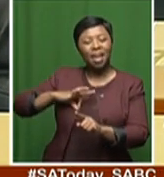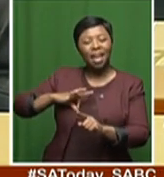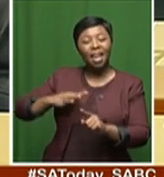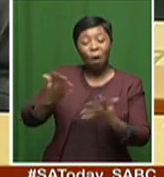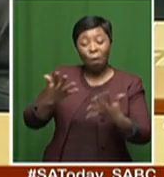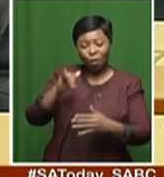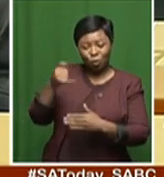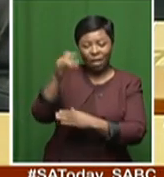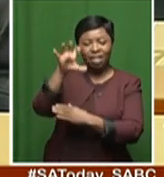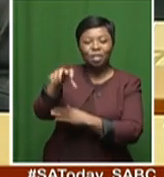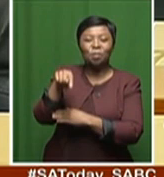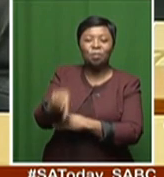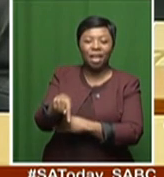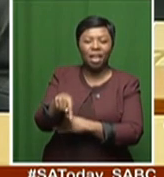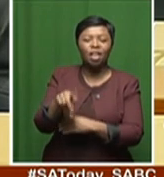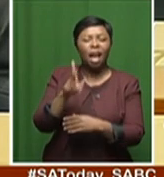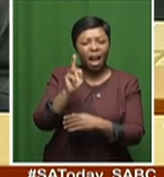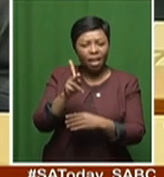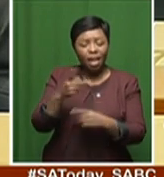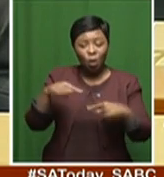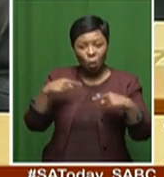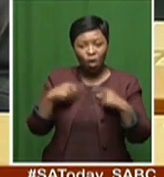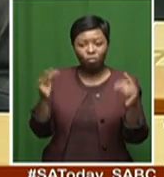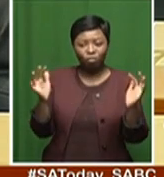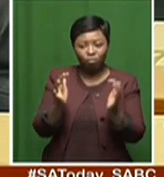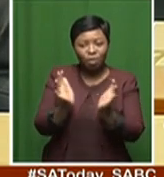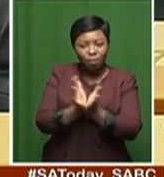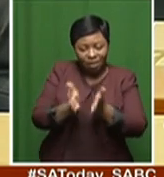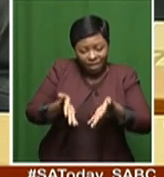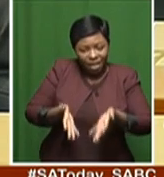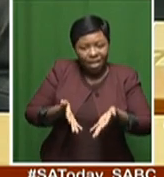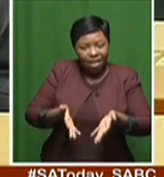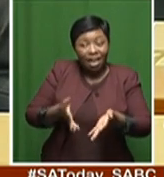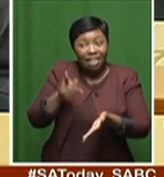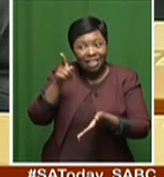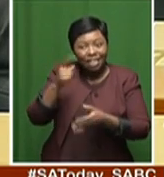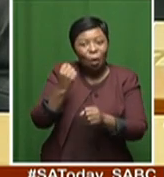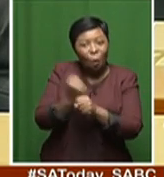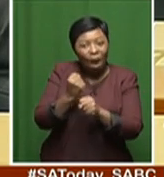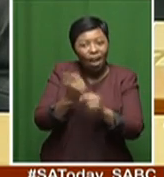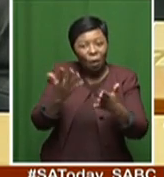we are meeting here in a room where he worked.